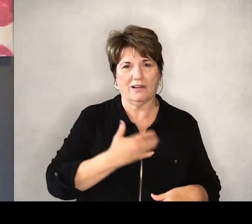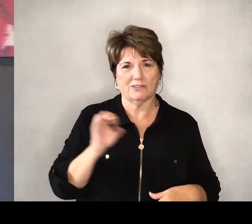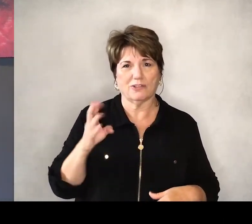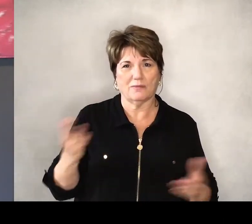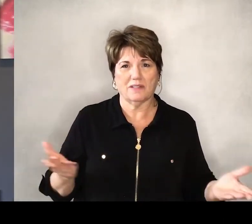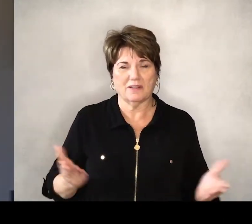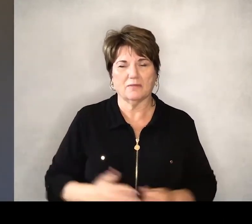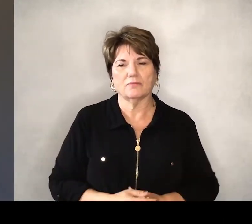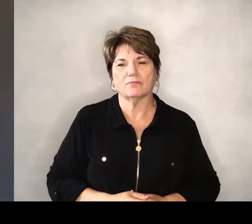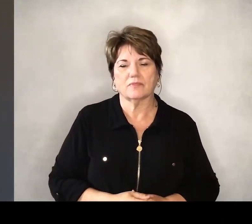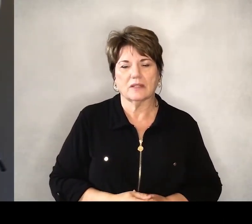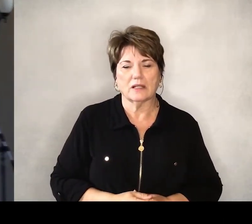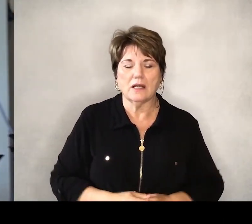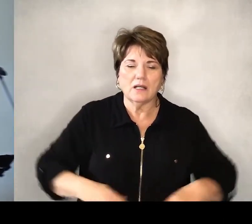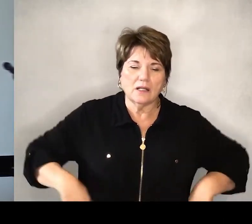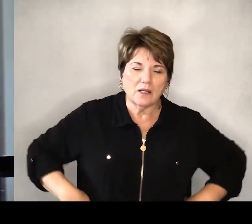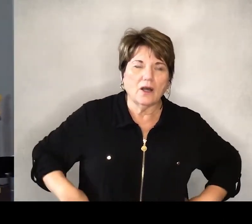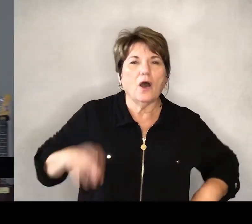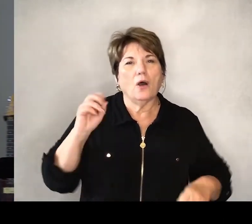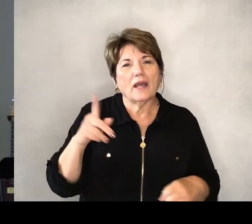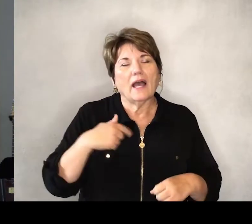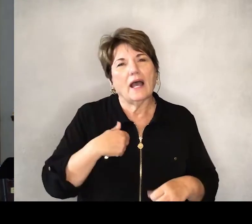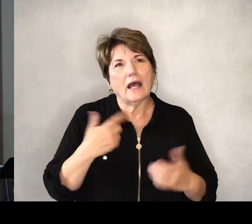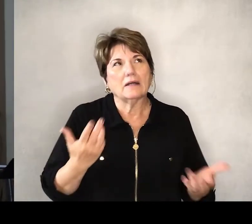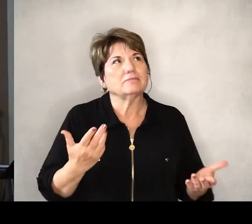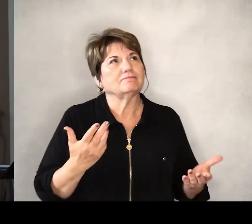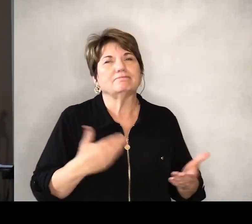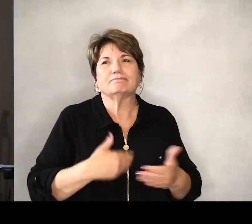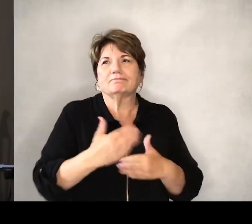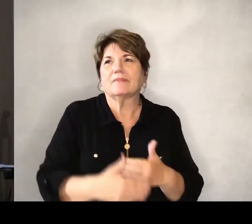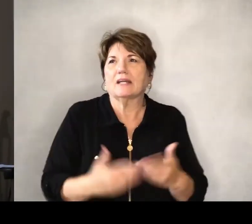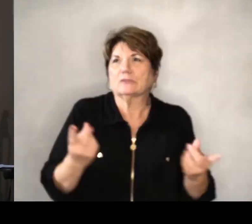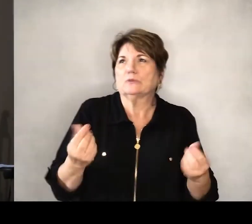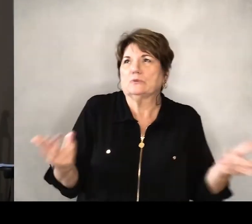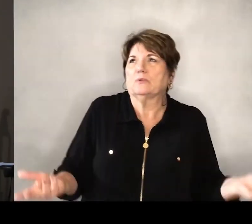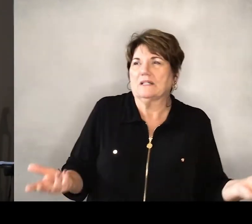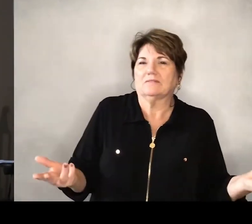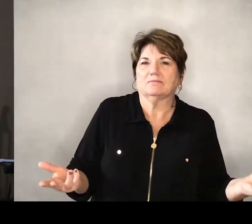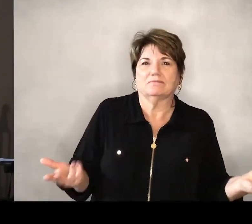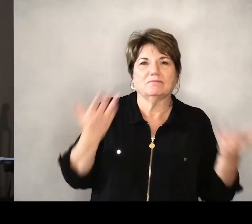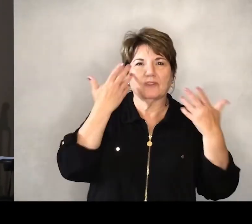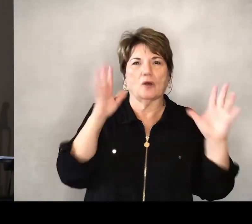And so I was left again in a place of not really knowing what was going to happen next.